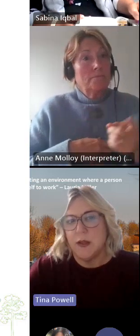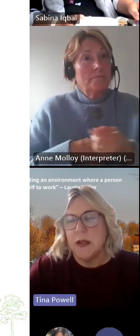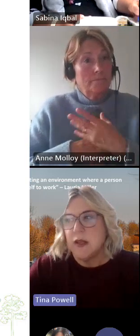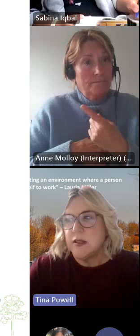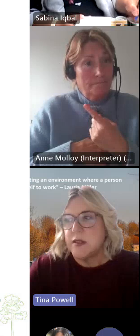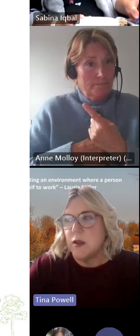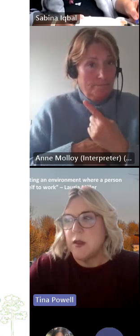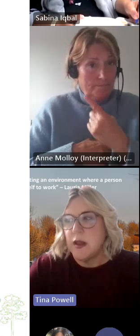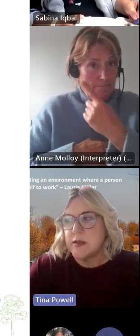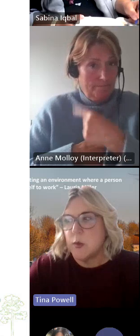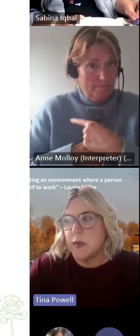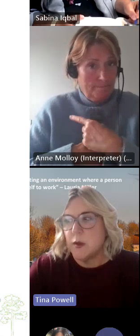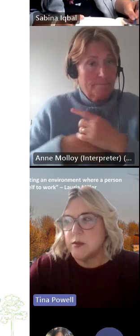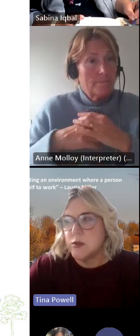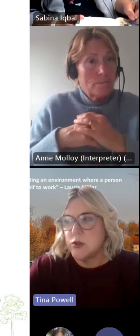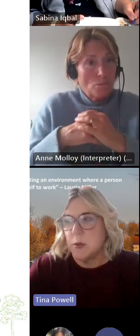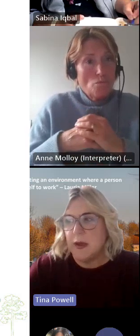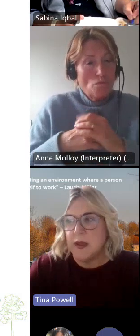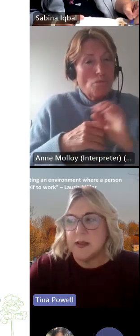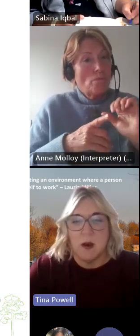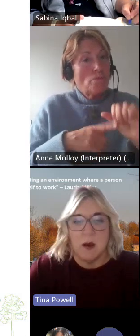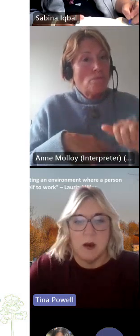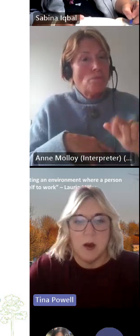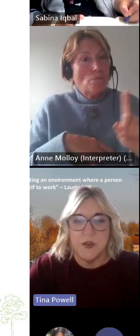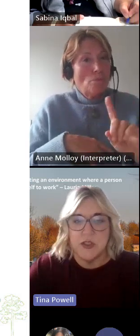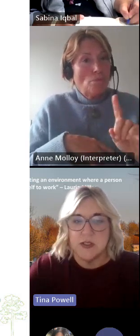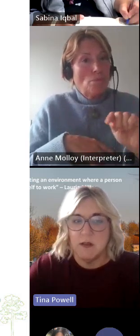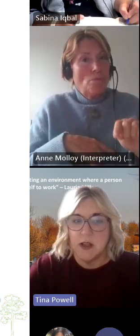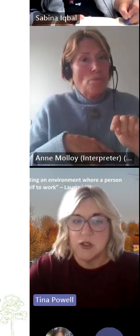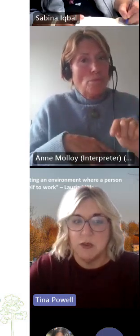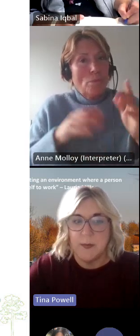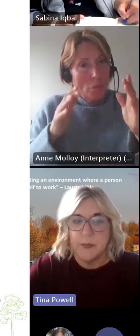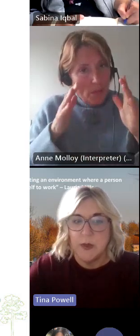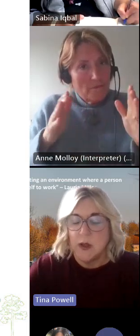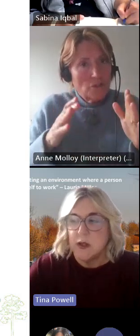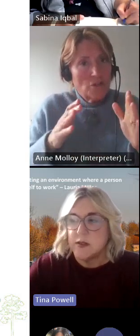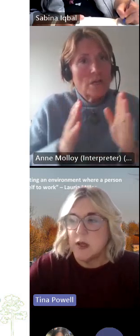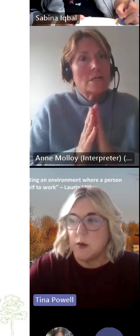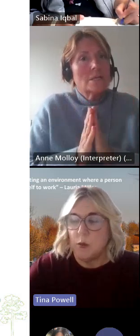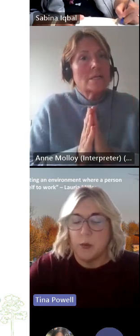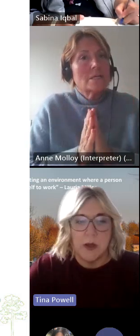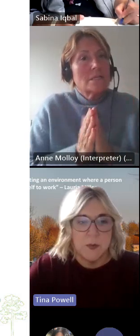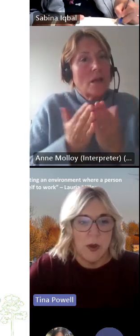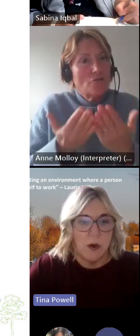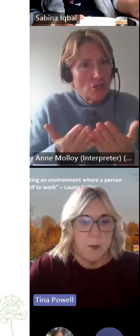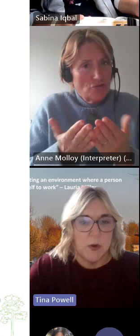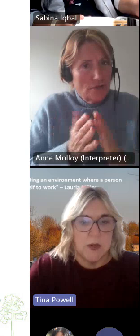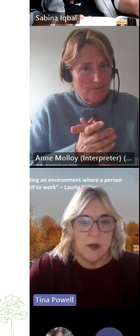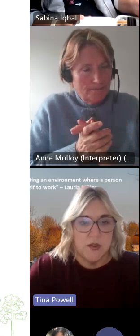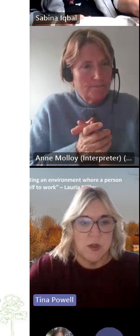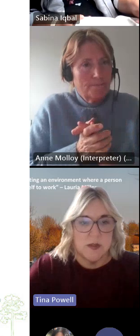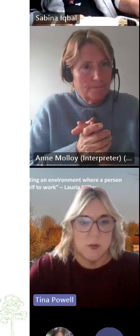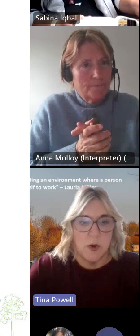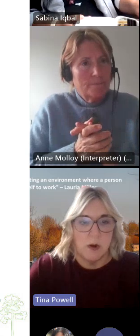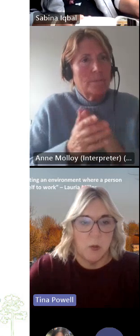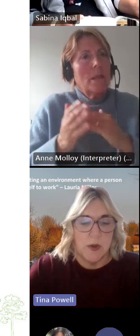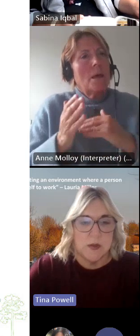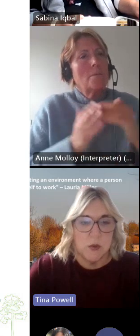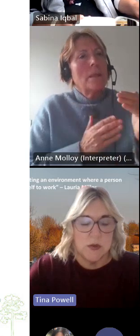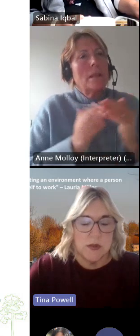Thank you. So the next one I want to talk to you about is our Hertfordshire directory. So as part of the Building Life